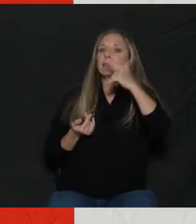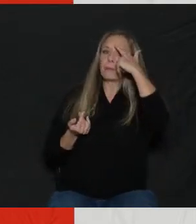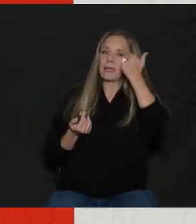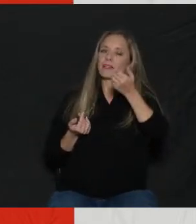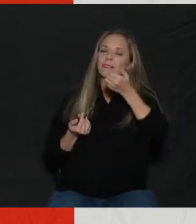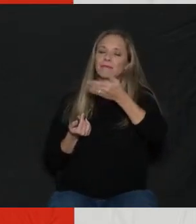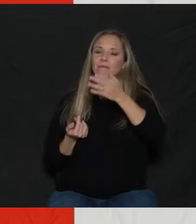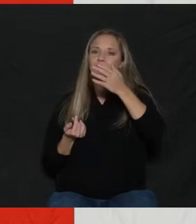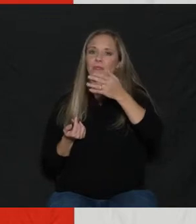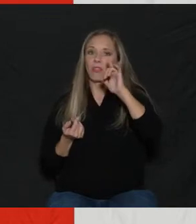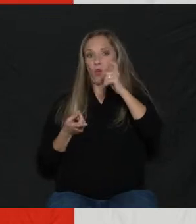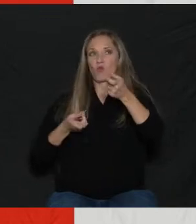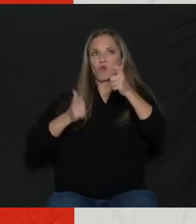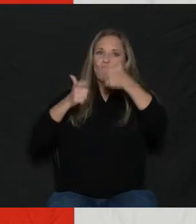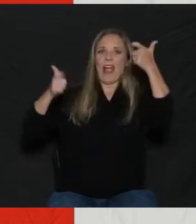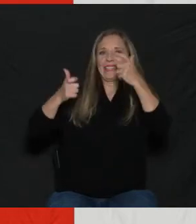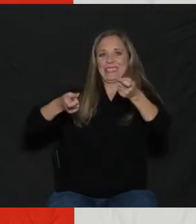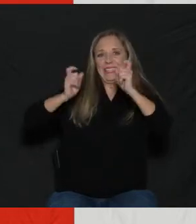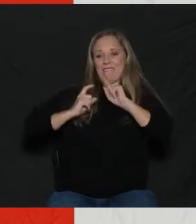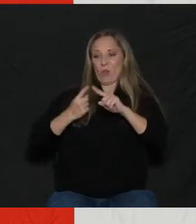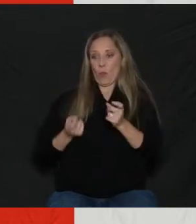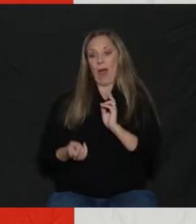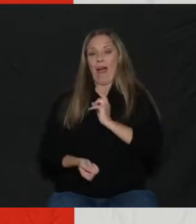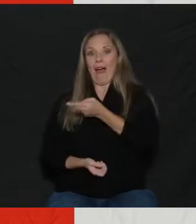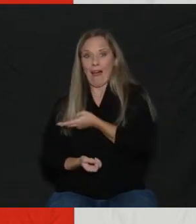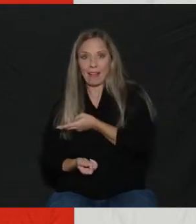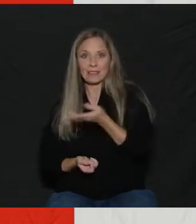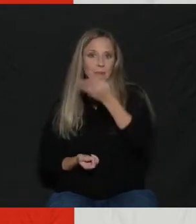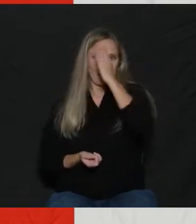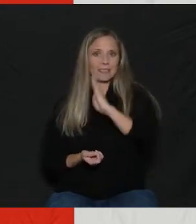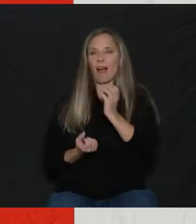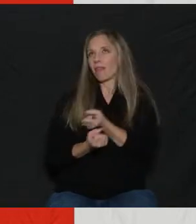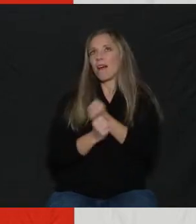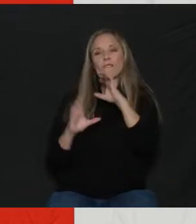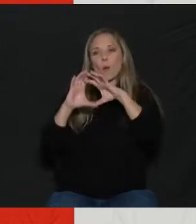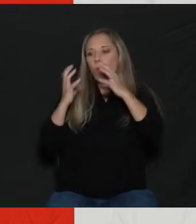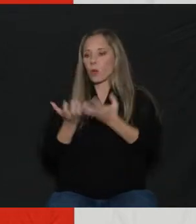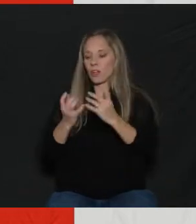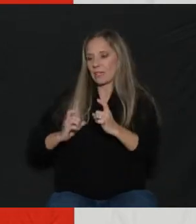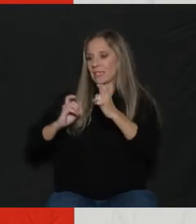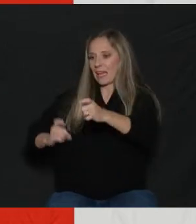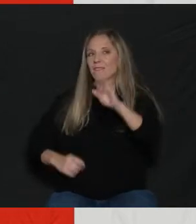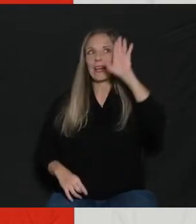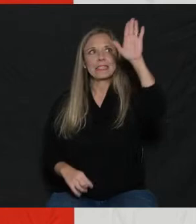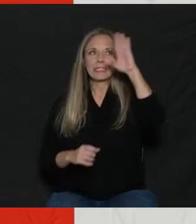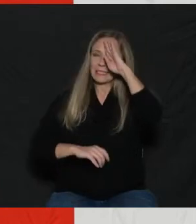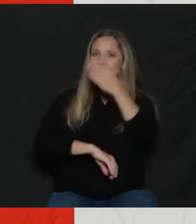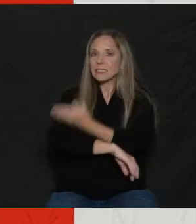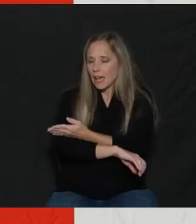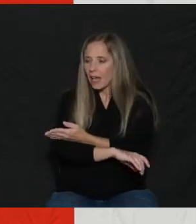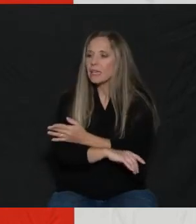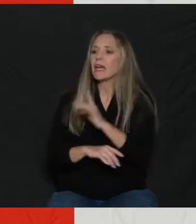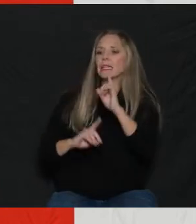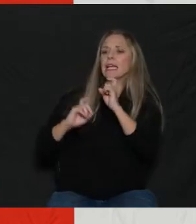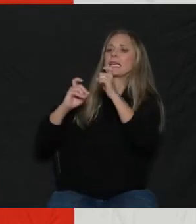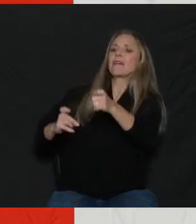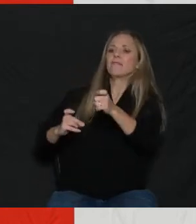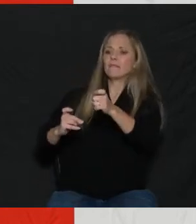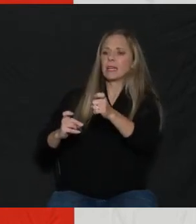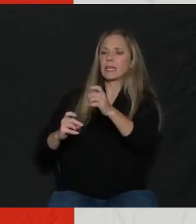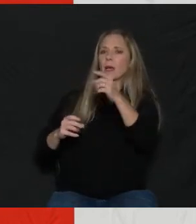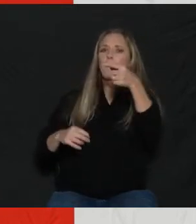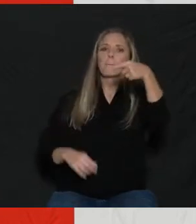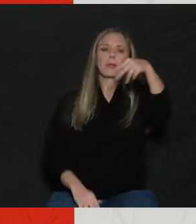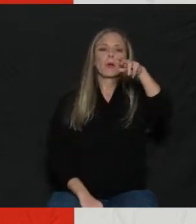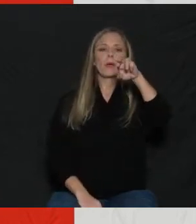he gave his son. And it's interesting, the word present, giving presents, actually also means present, as in